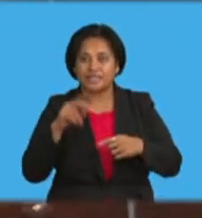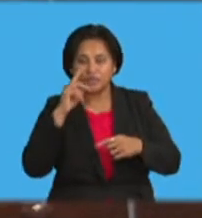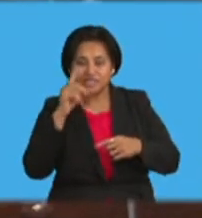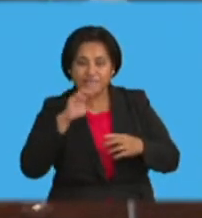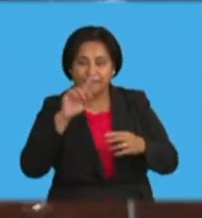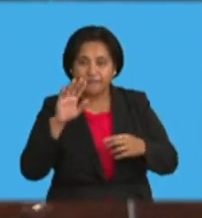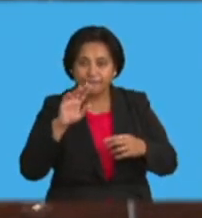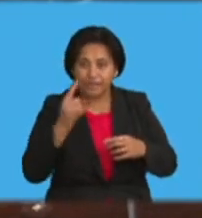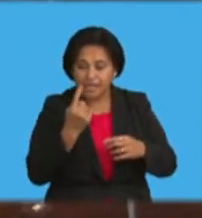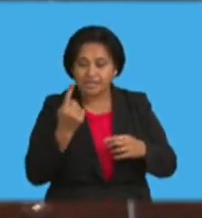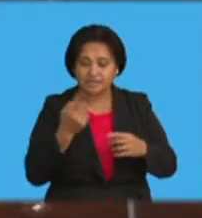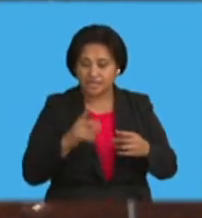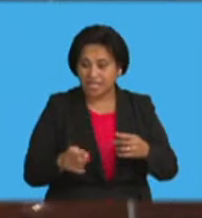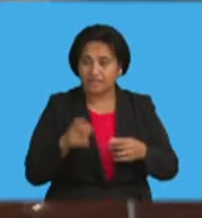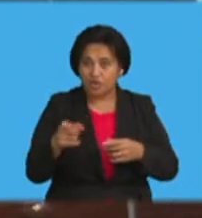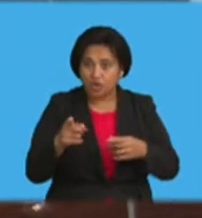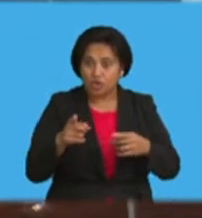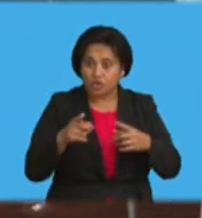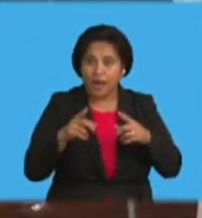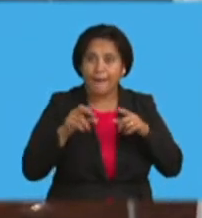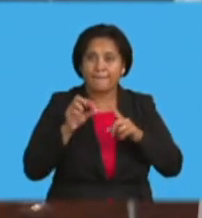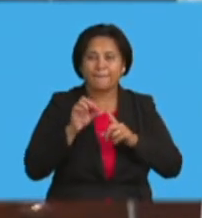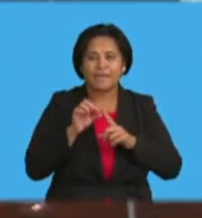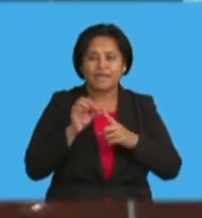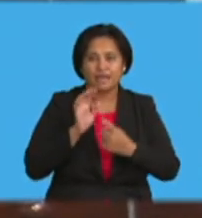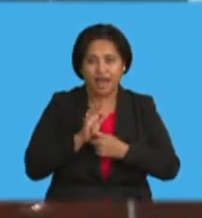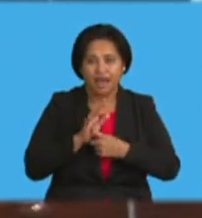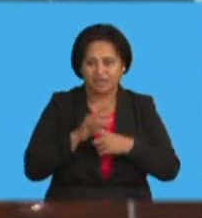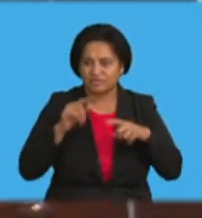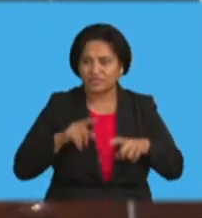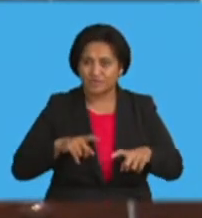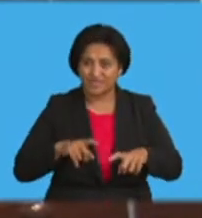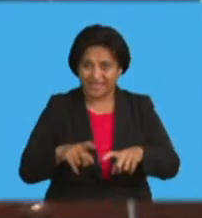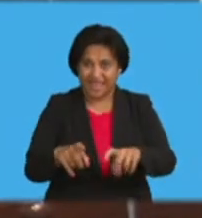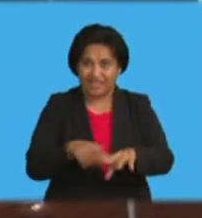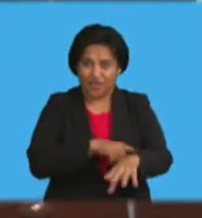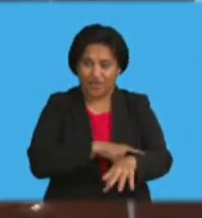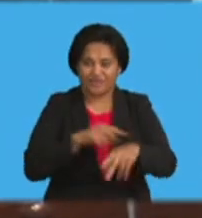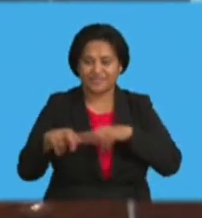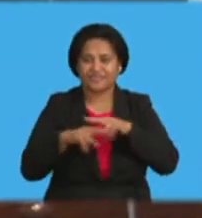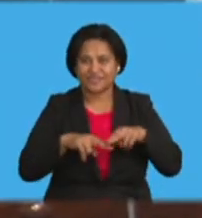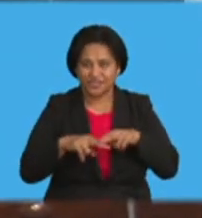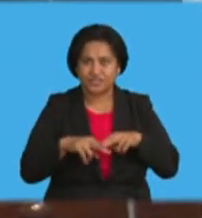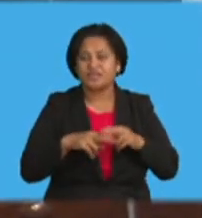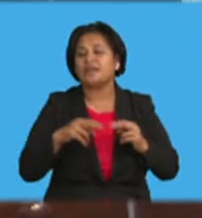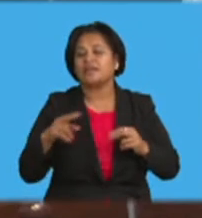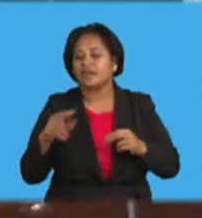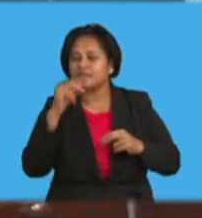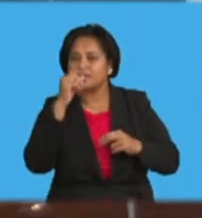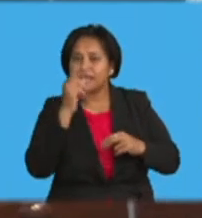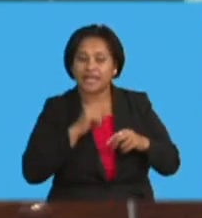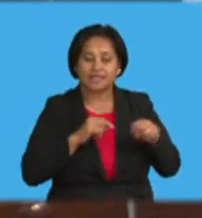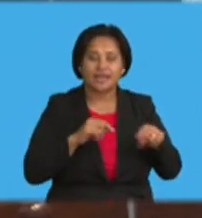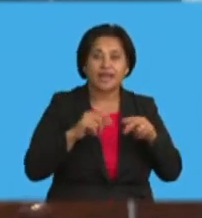purposes. And as permanent place of abode, location of home, nationality, etc., that will further allow Fiji